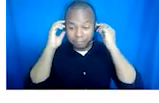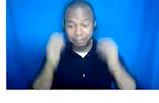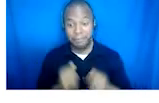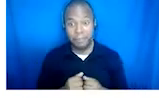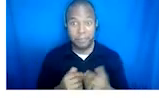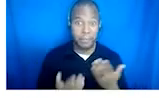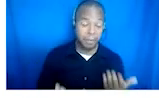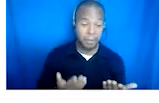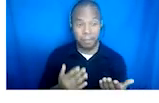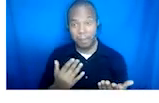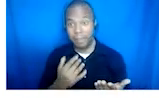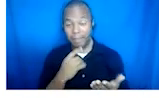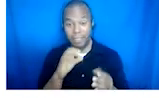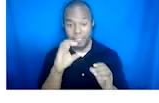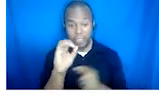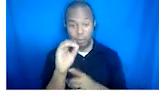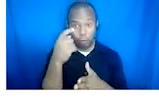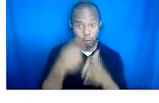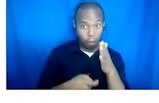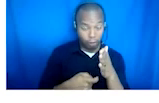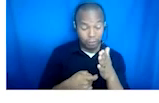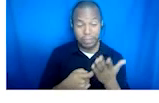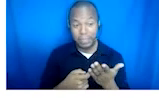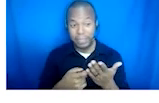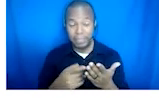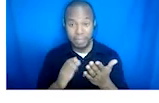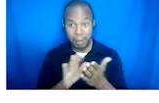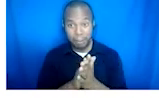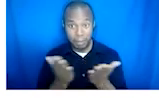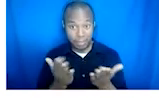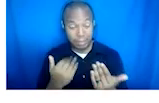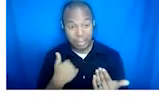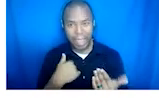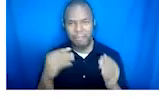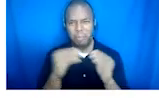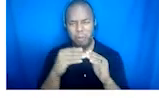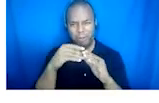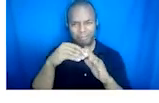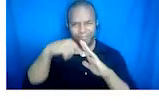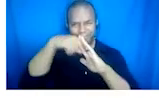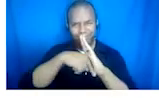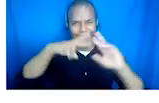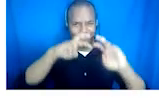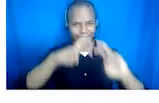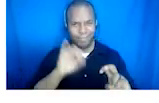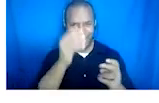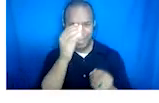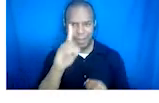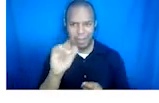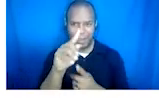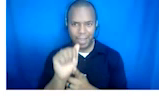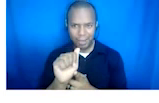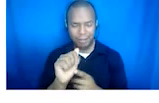zero cost textbooks maybe? I mean, I'd have to look at the data more closely, but it's just food for